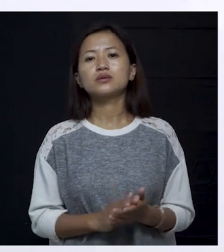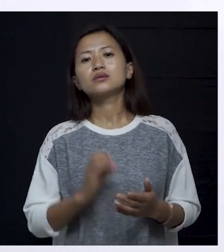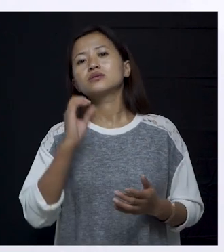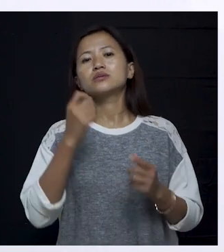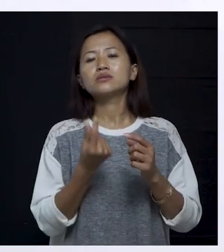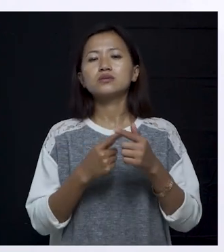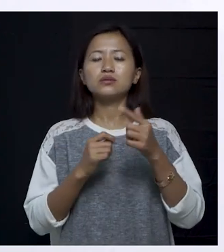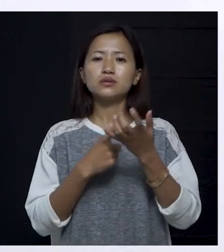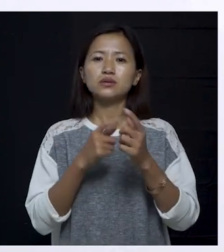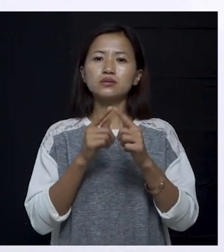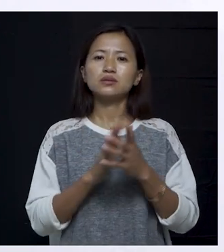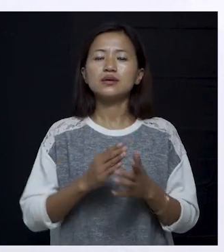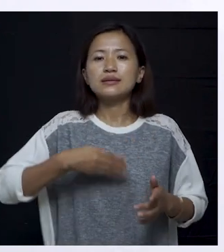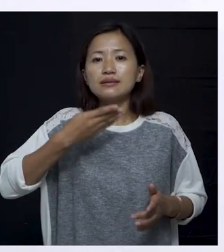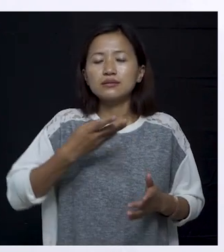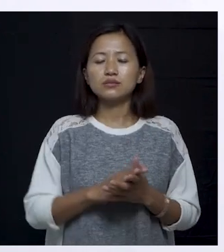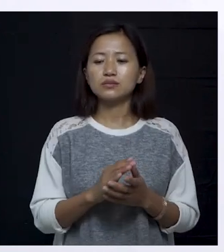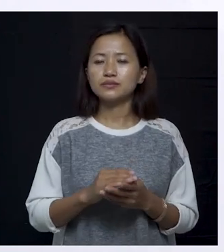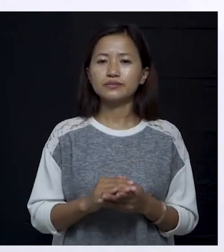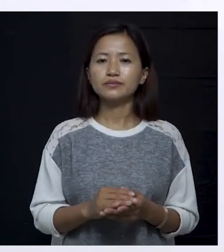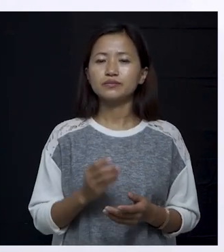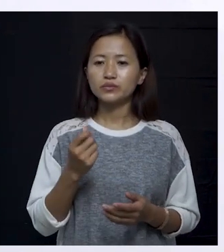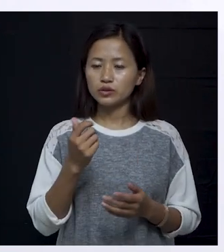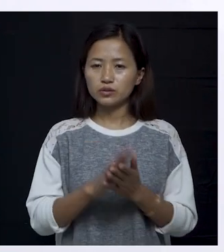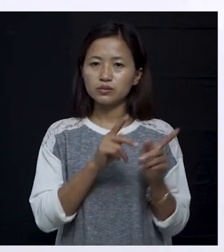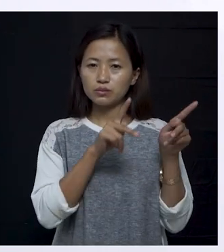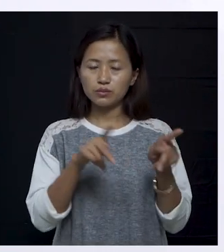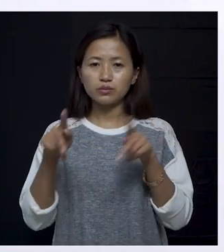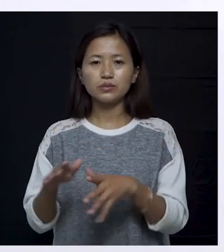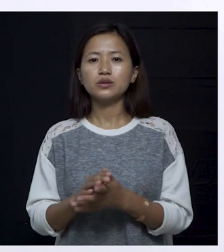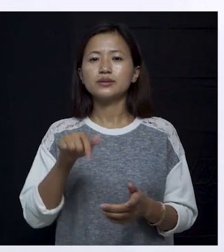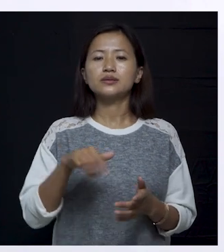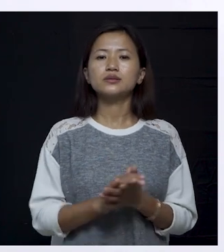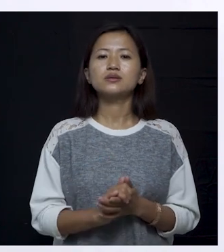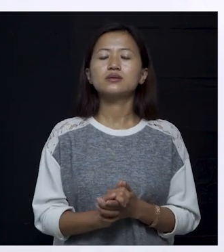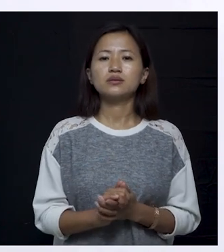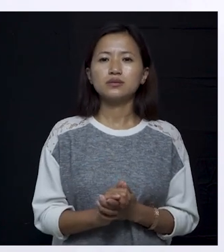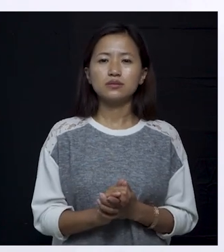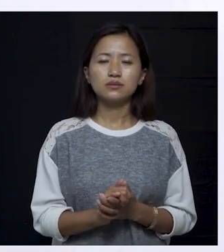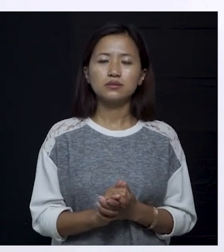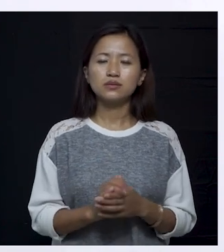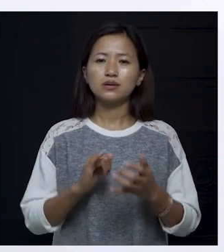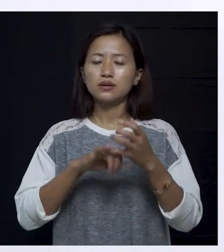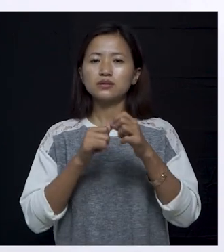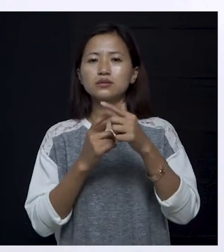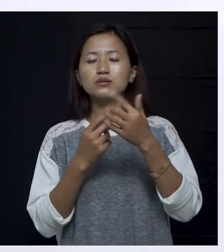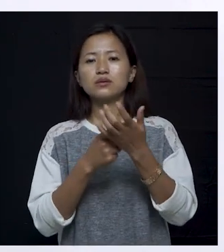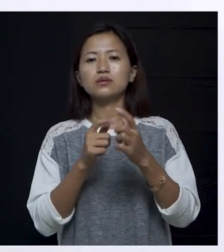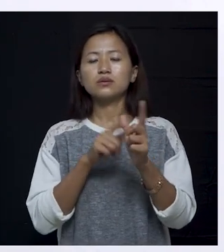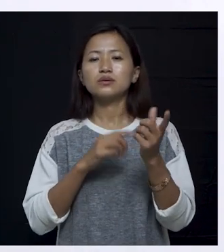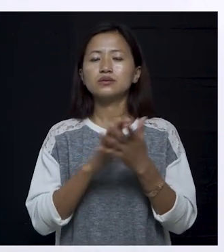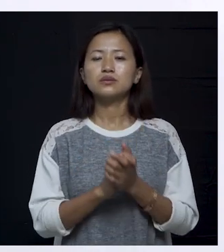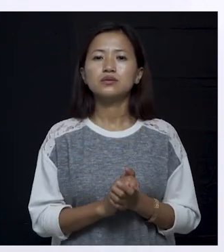court, they want to deal with it. So that is possible. So this is called as this certiorari, okay?